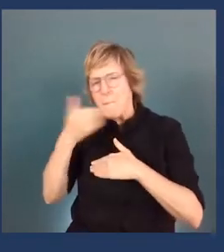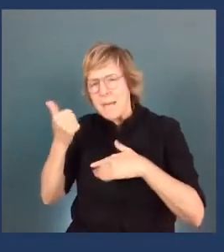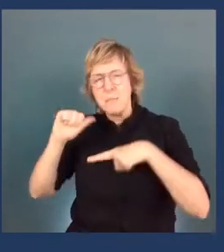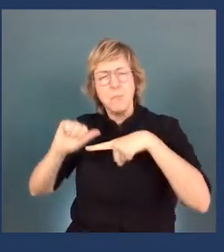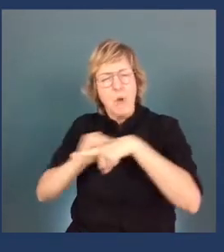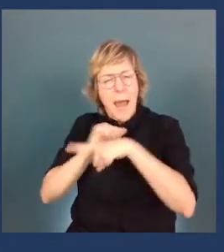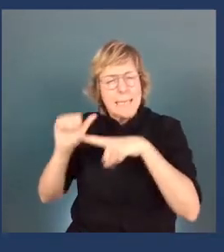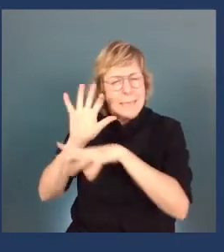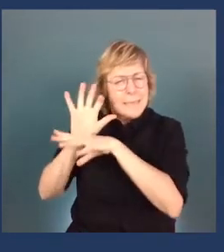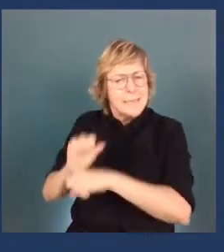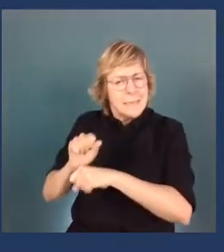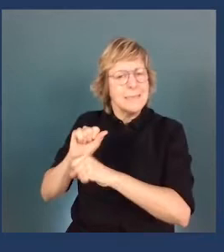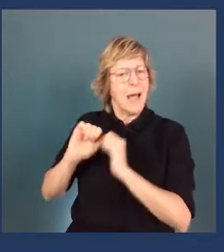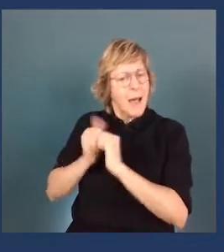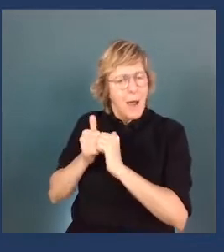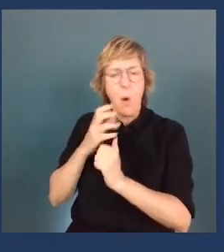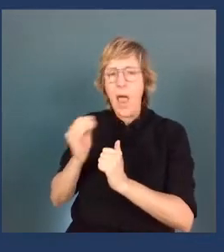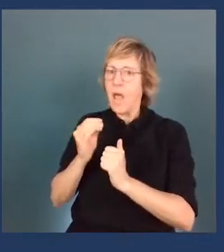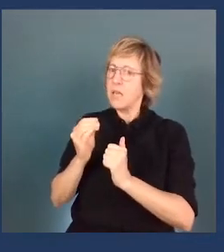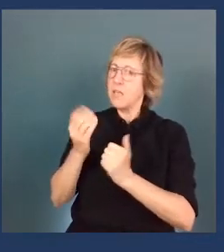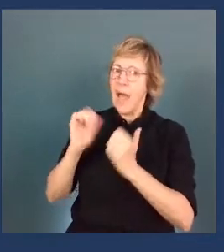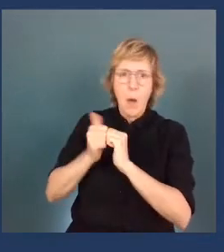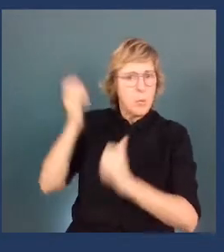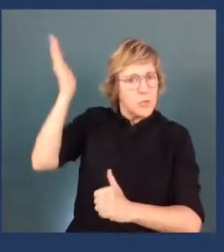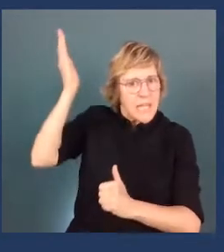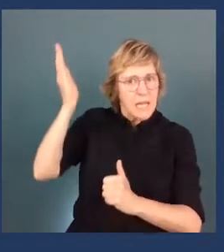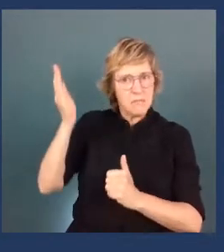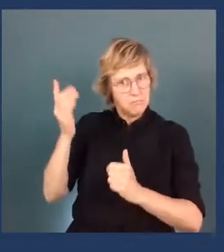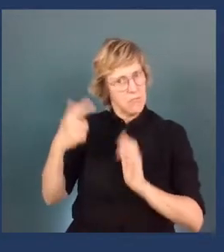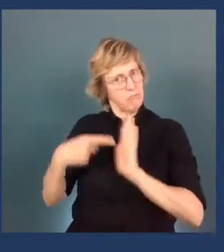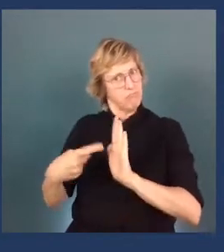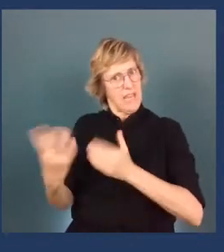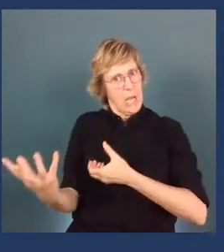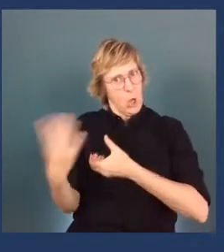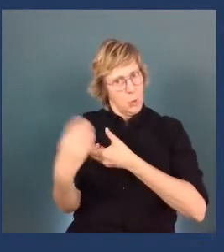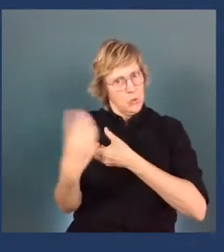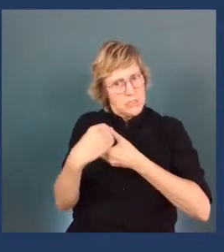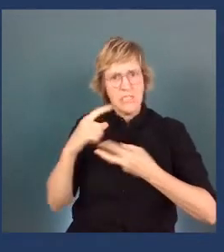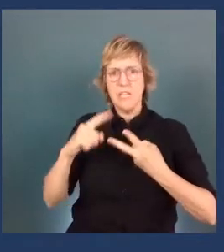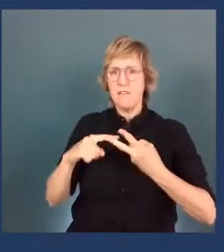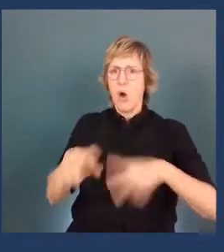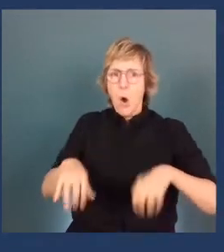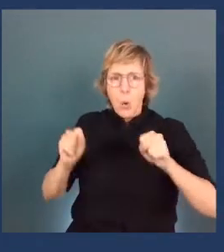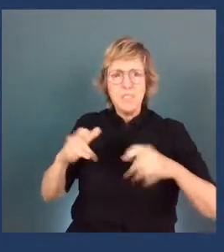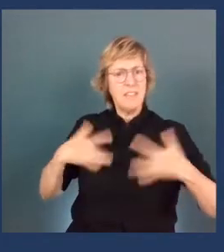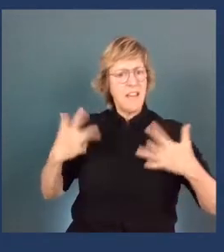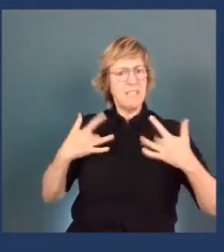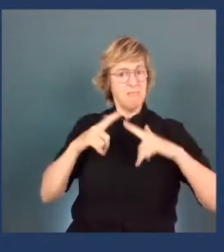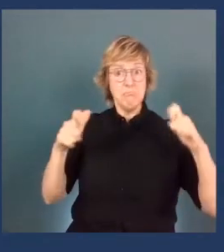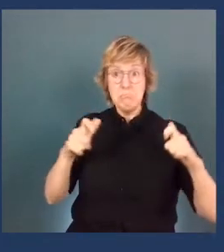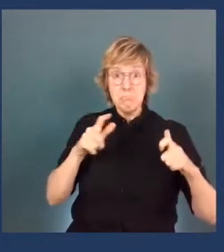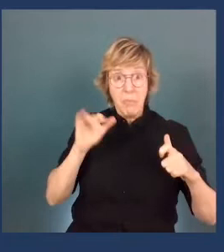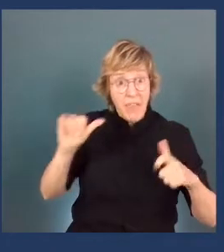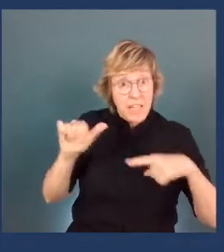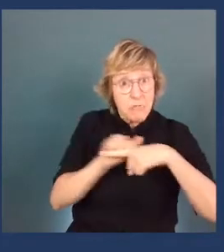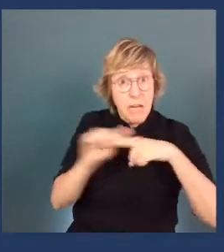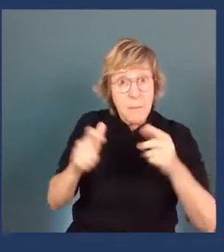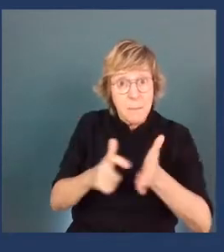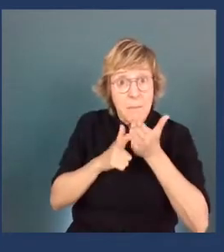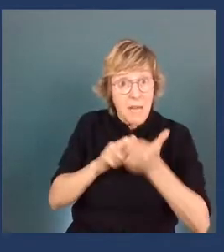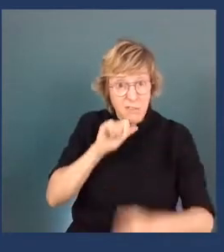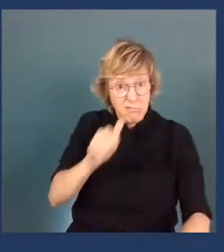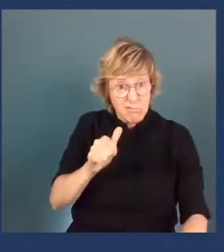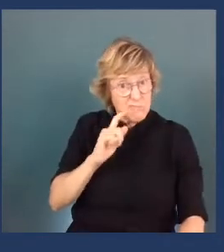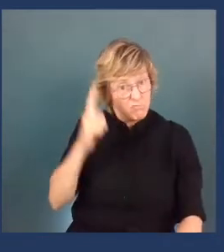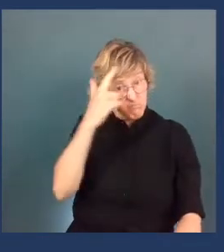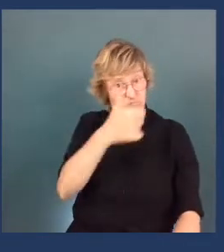best practices and presenting inclusively and hosting inclusive events, etc. And this isn't even mandatory training, it